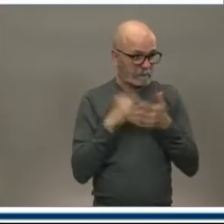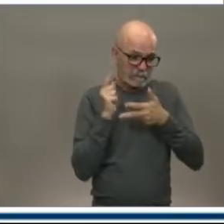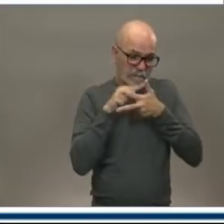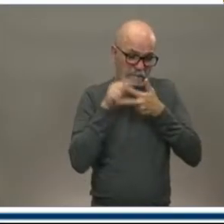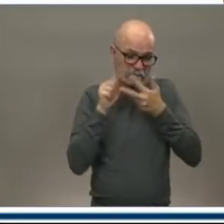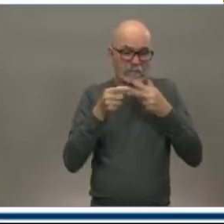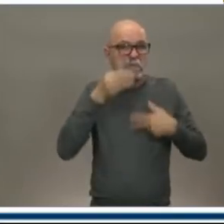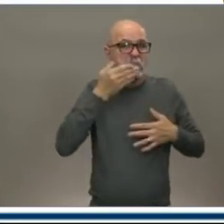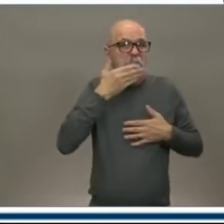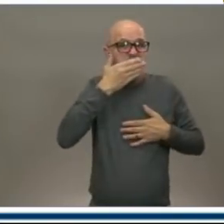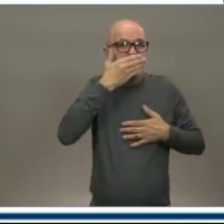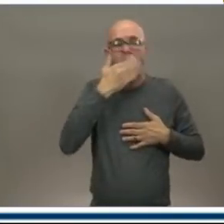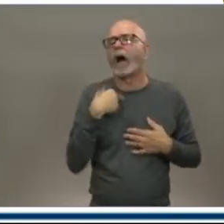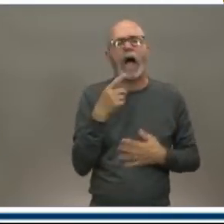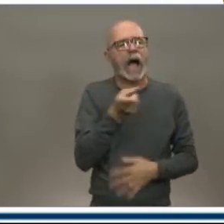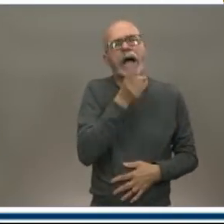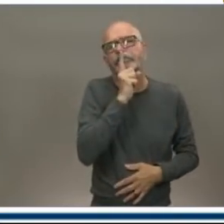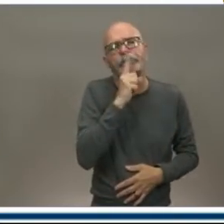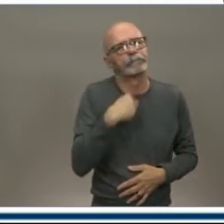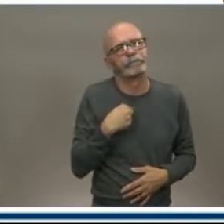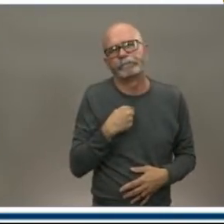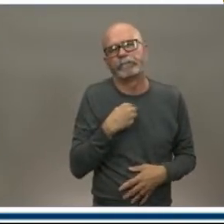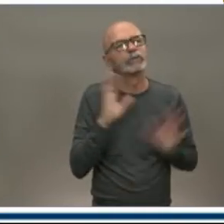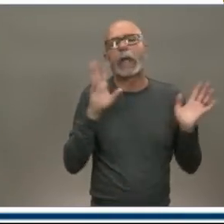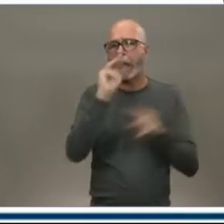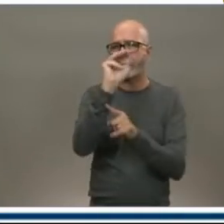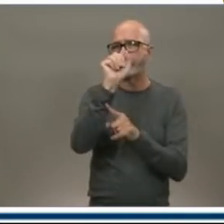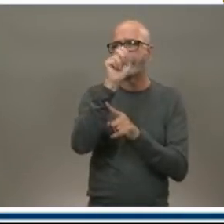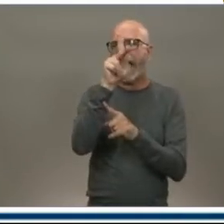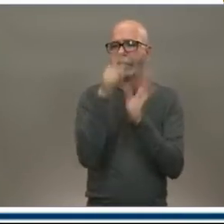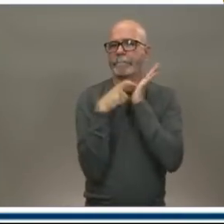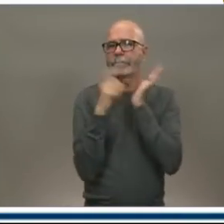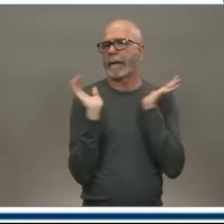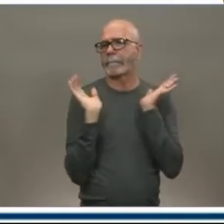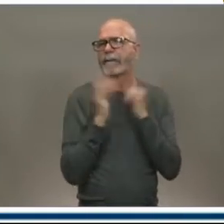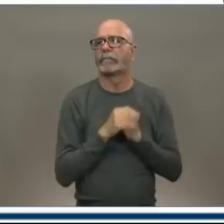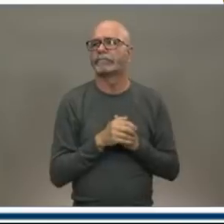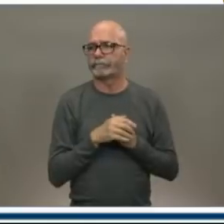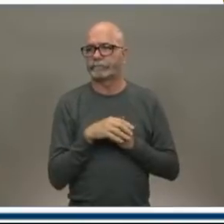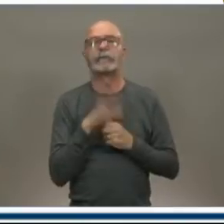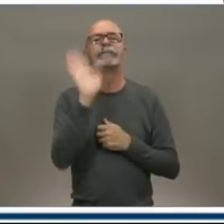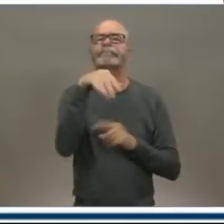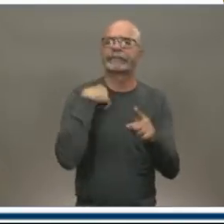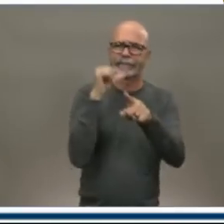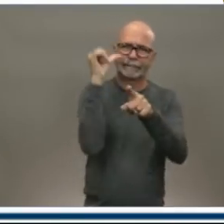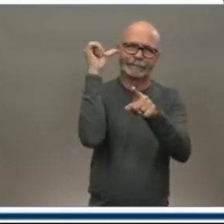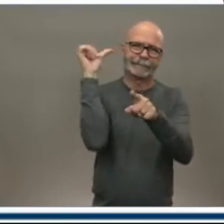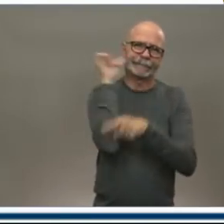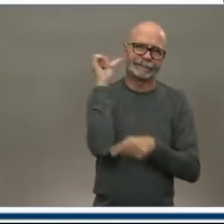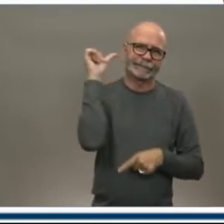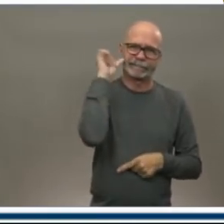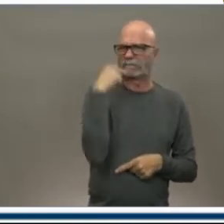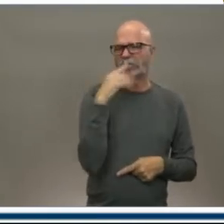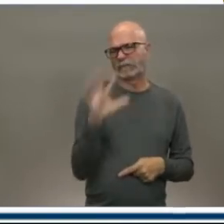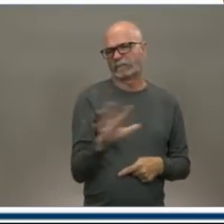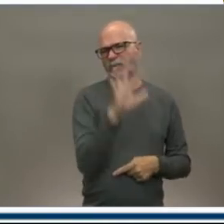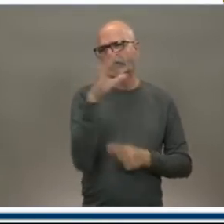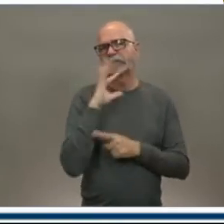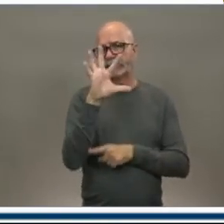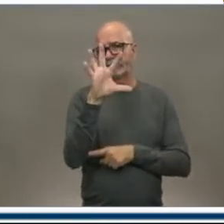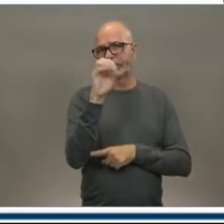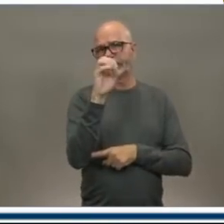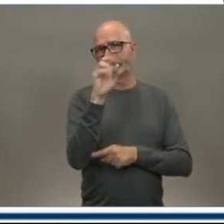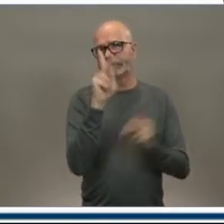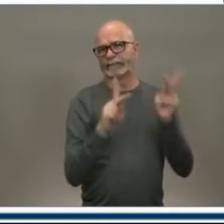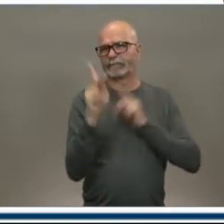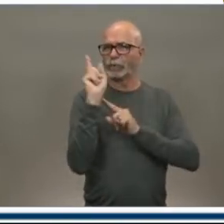your follow-up, Elizabeth. And I just wanted to touch on an event yesterday at the Atlantic Tennis Center. About 50 people in attendance. Many